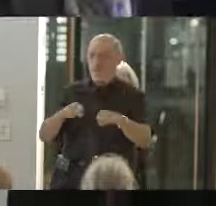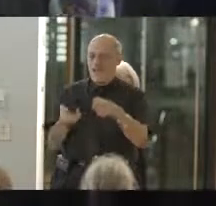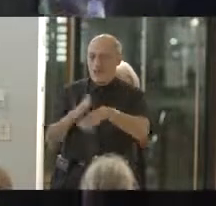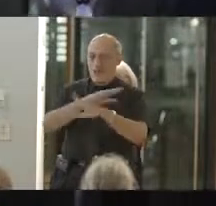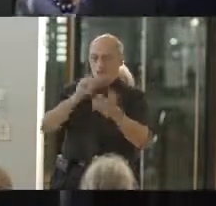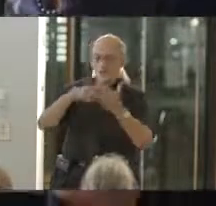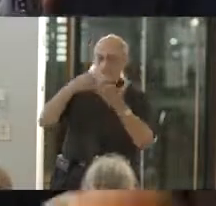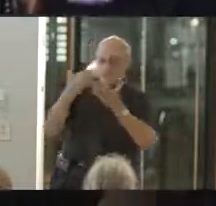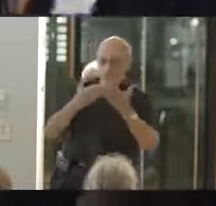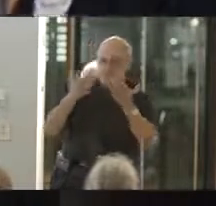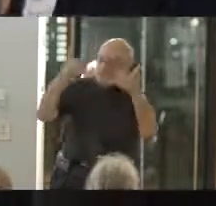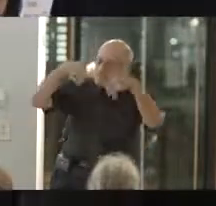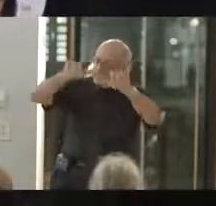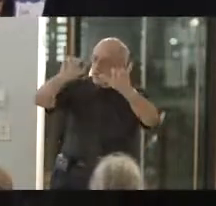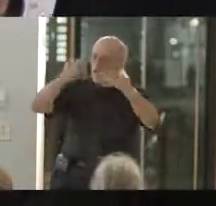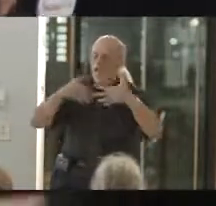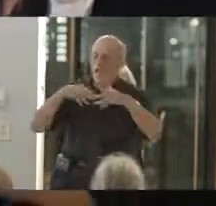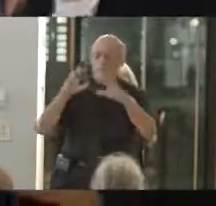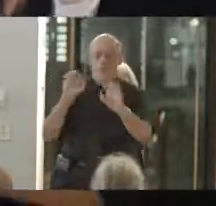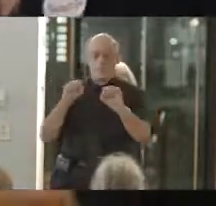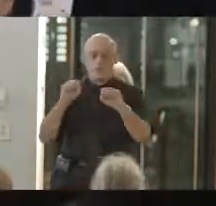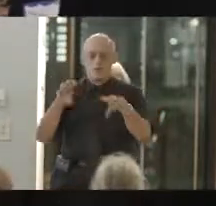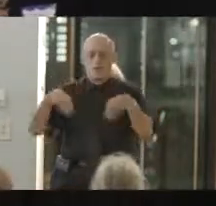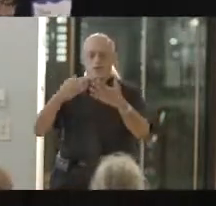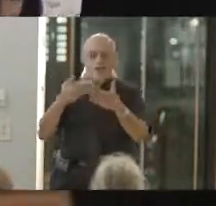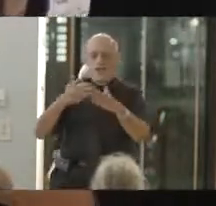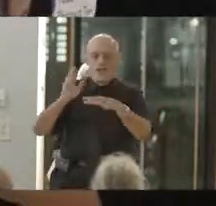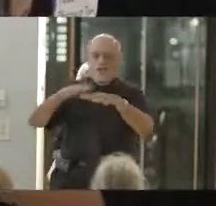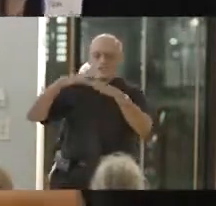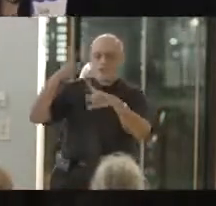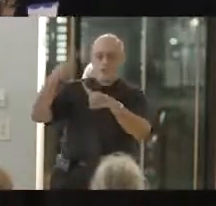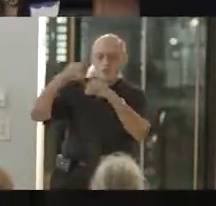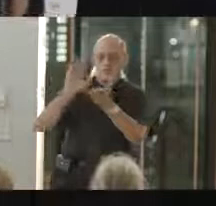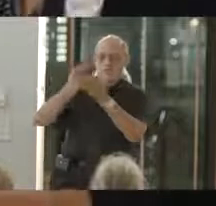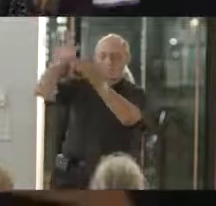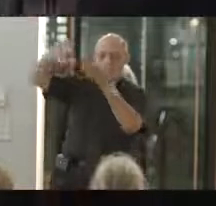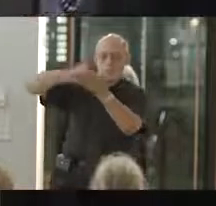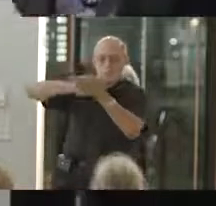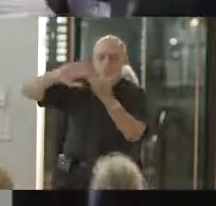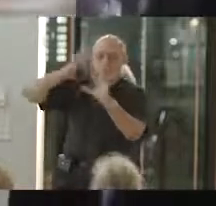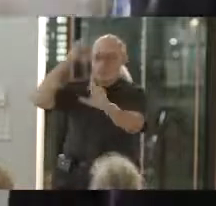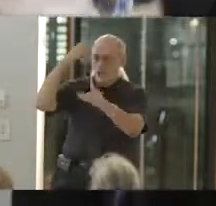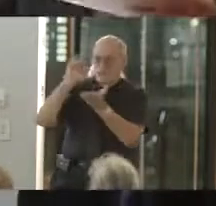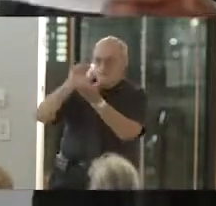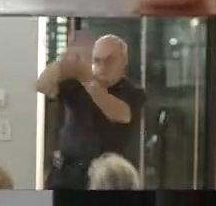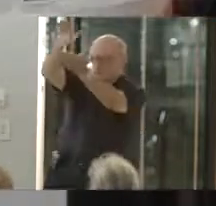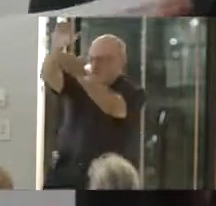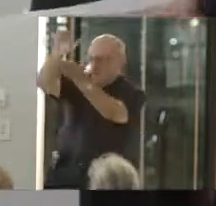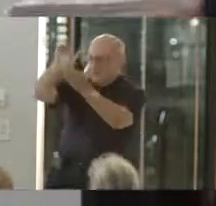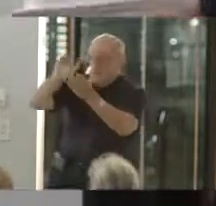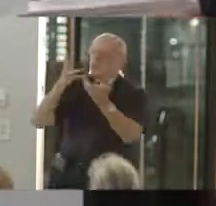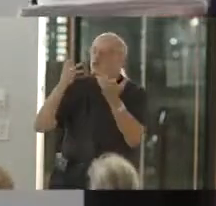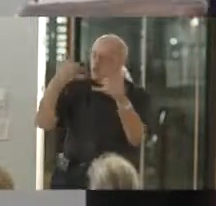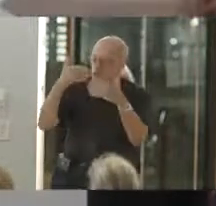our debt service and still have capacity to give excess revenues to the city of New York. So we